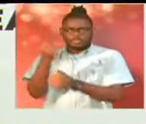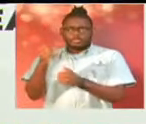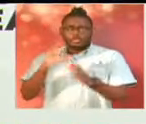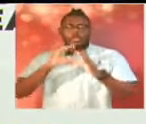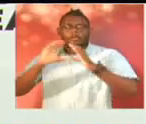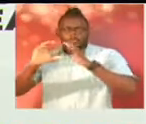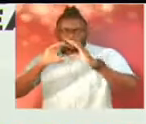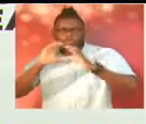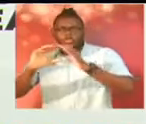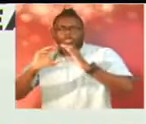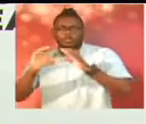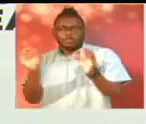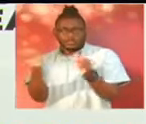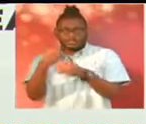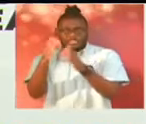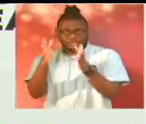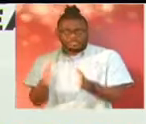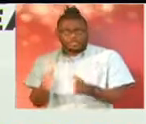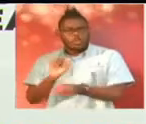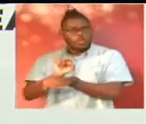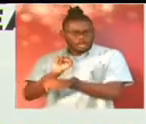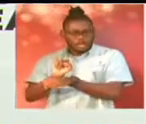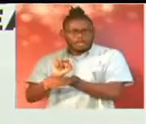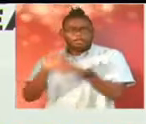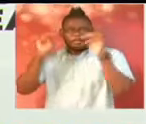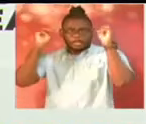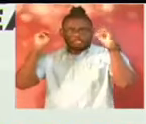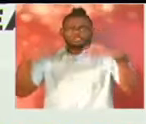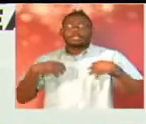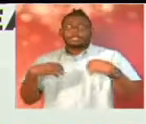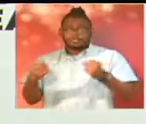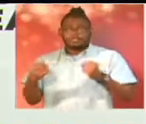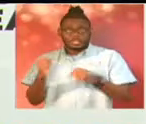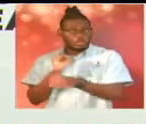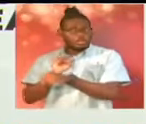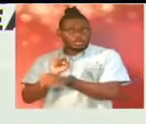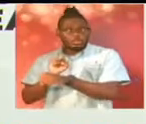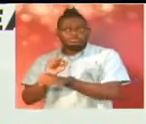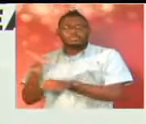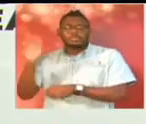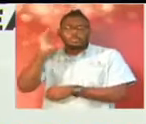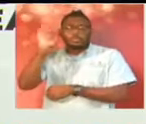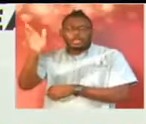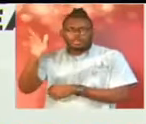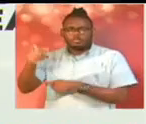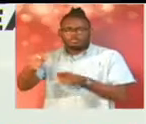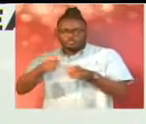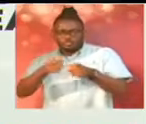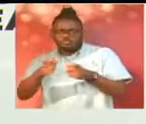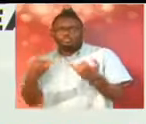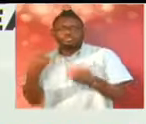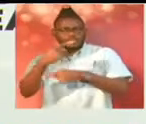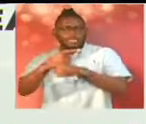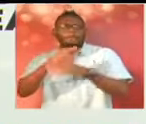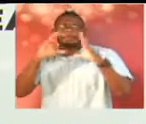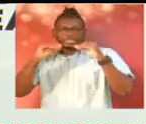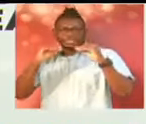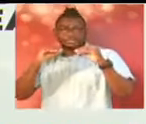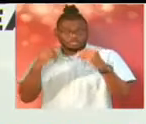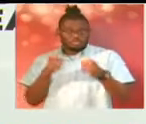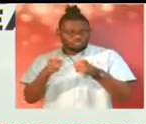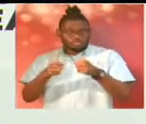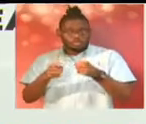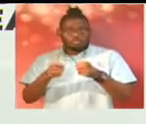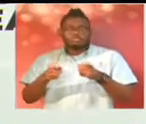at the Ministry of Health, and I will be your moderator for this morning's media conference. I now invite Dr. Hines